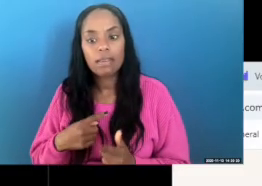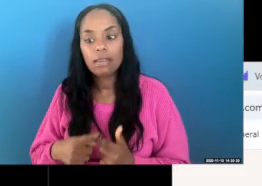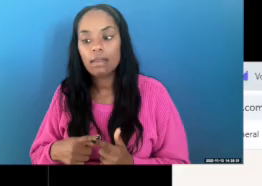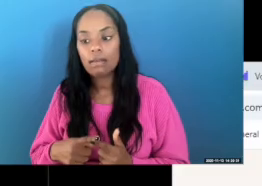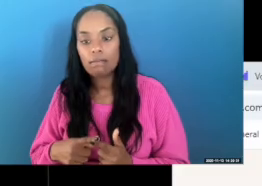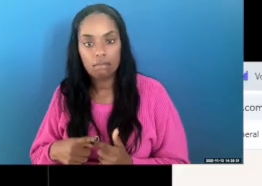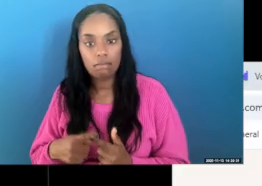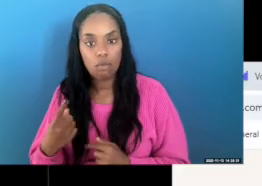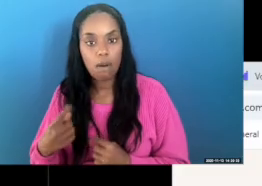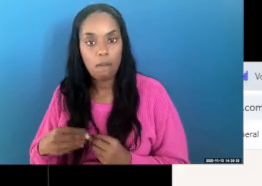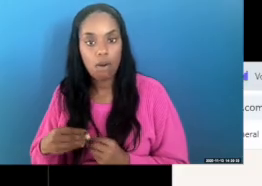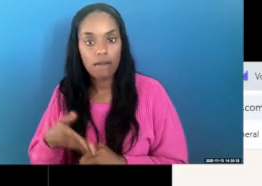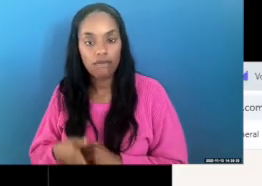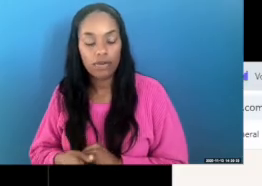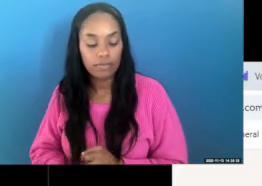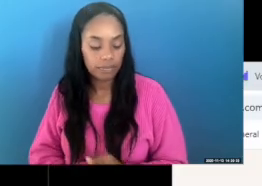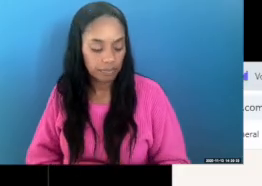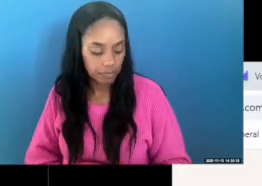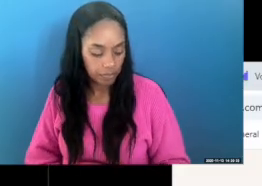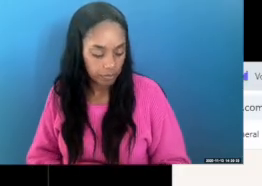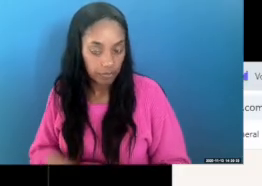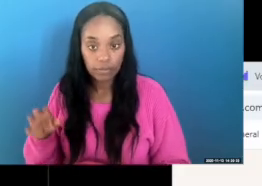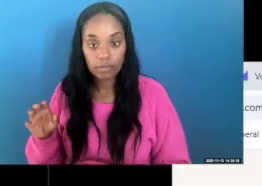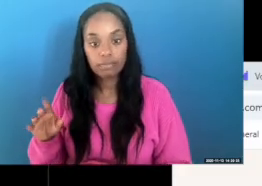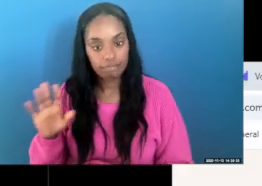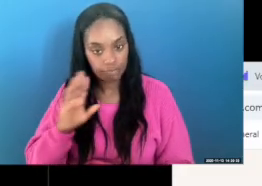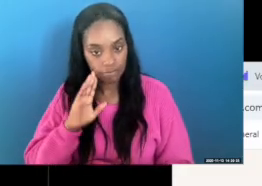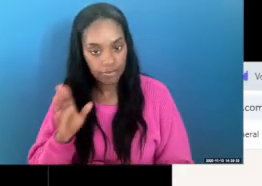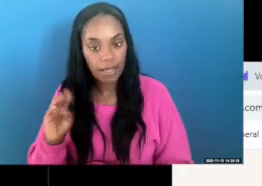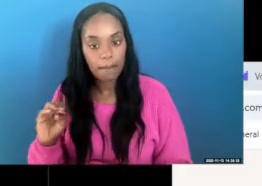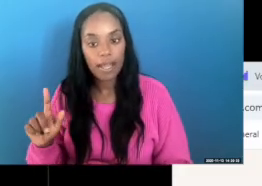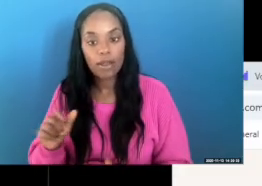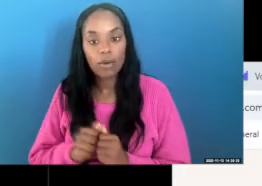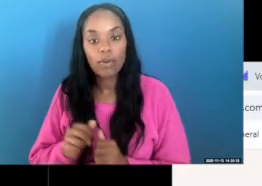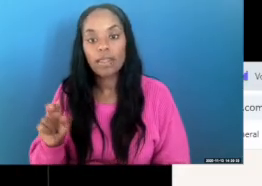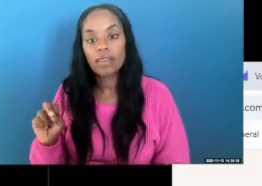Thank you, Adam. Okay, we're going to go back to a couple of folks in the room now.